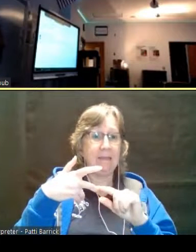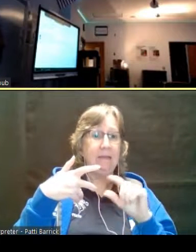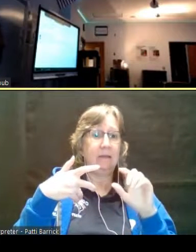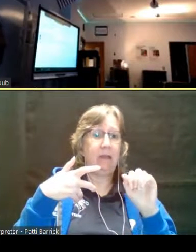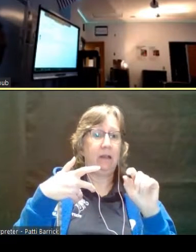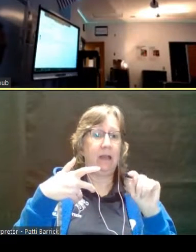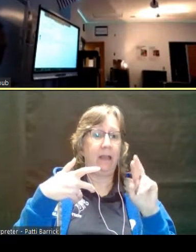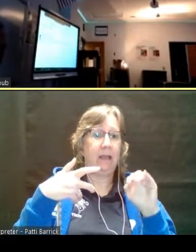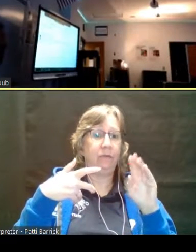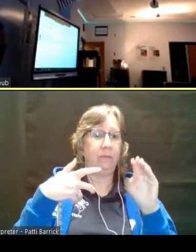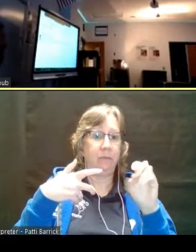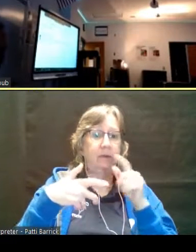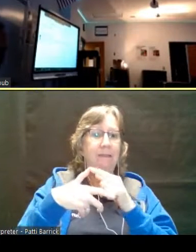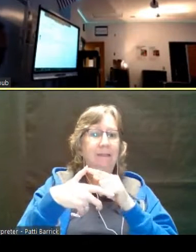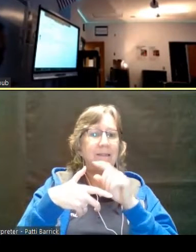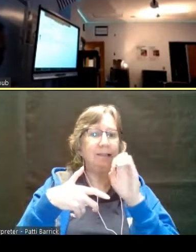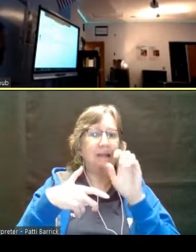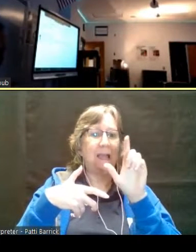element, right? So that's the element.